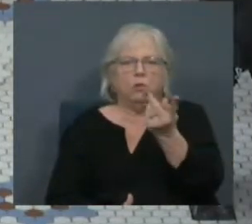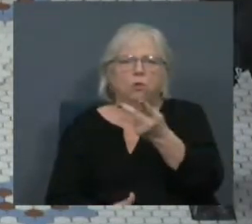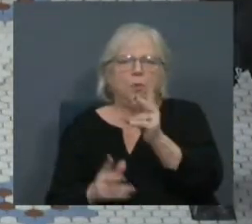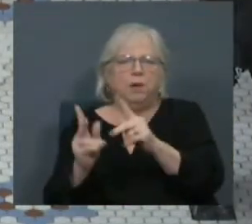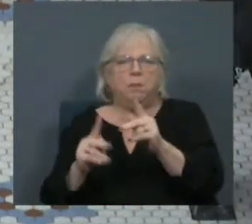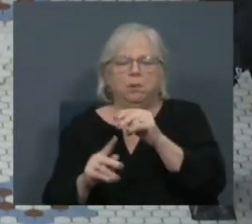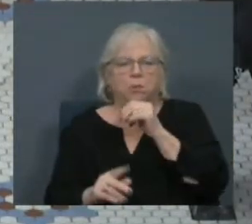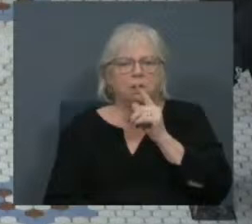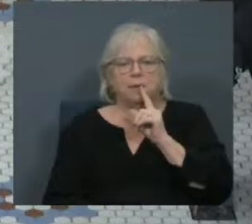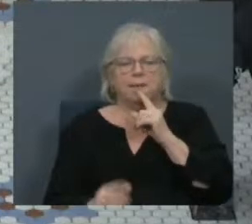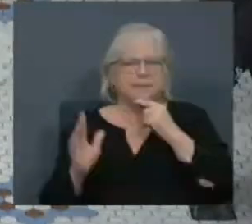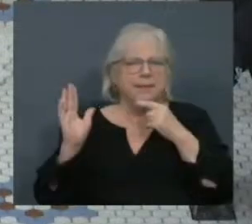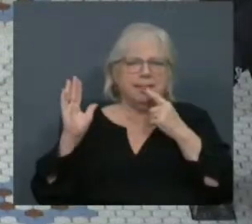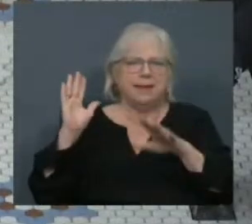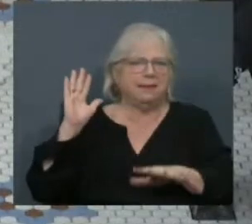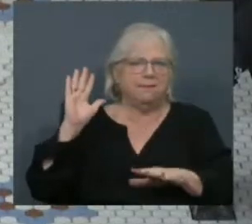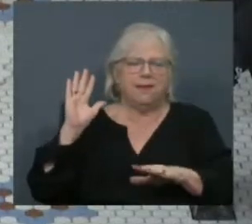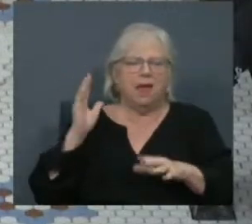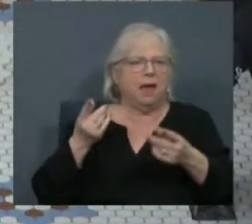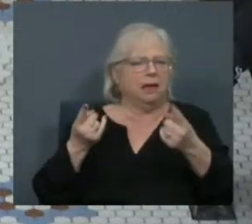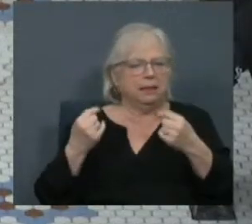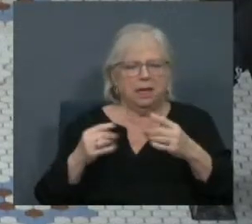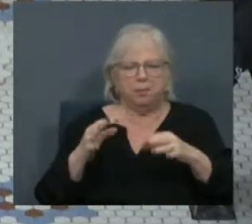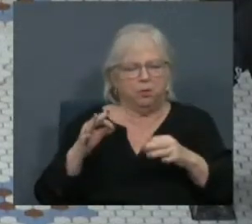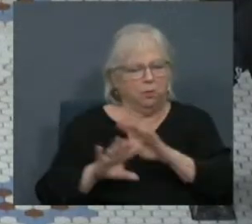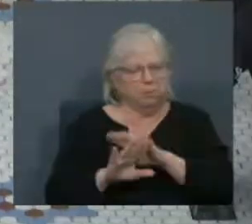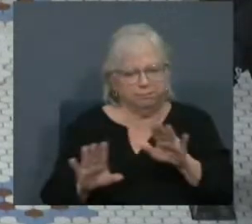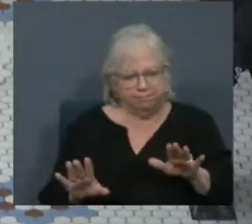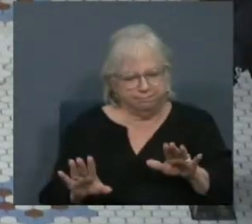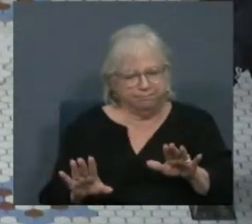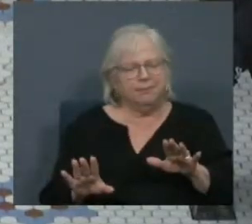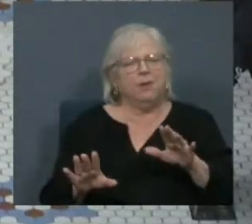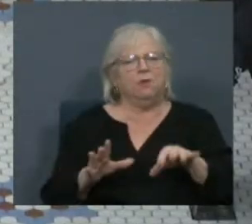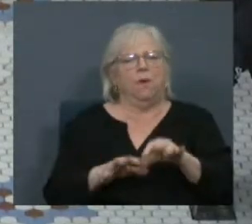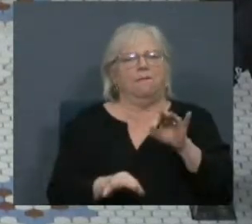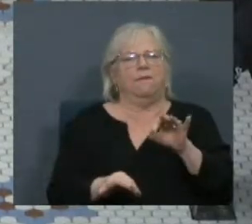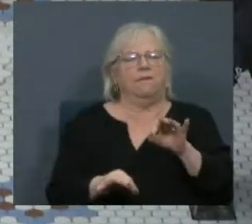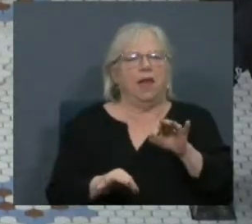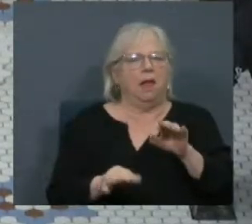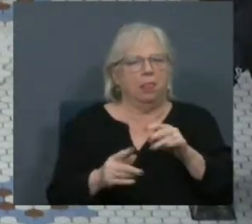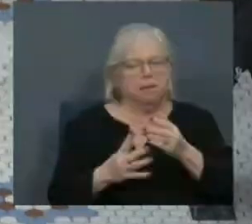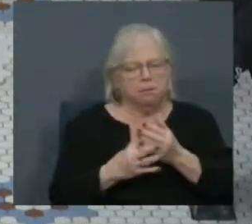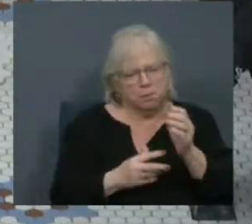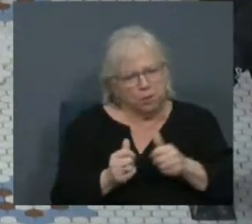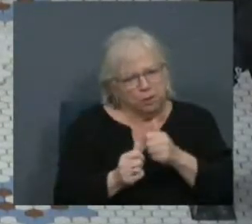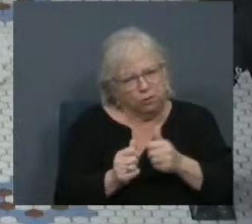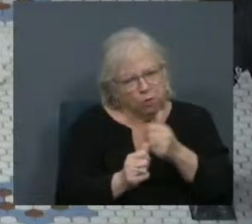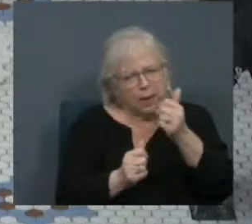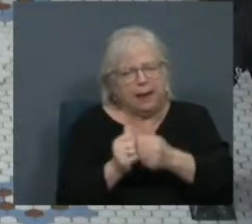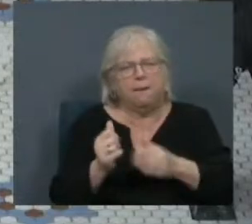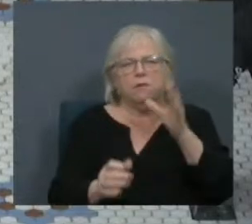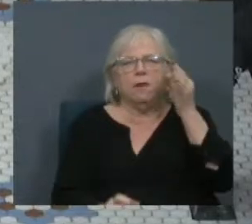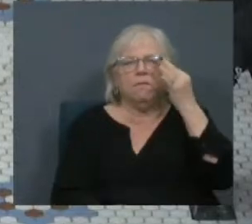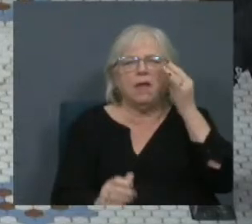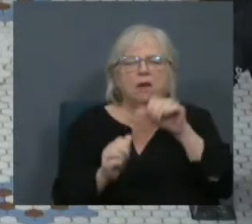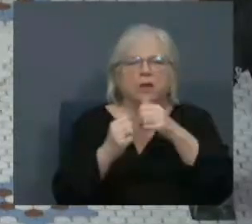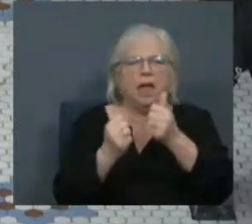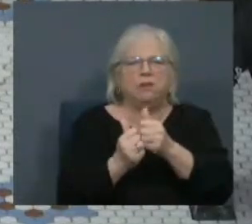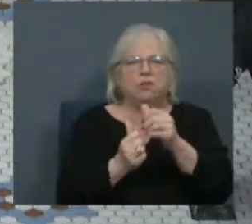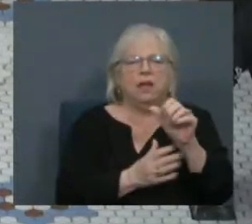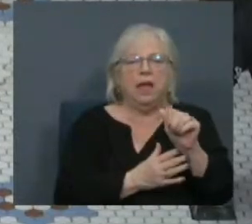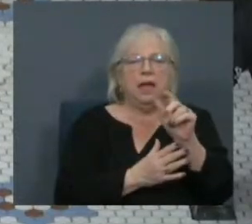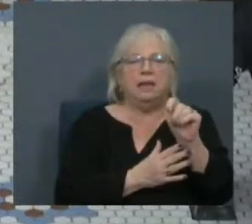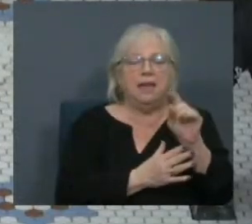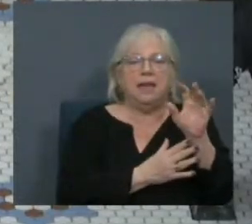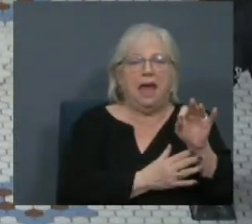up. And they wouldn't come to court that day. So I found through pursuing every single federal agency, the